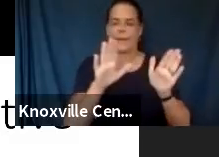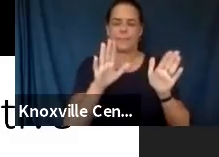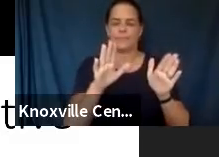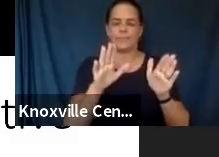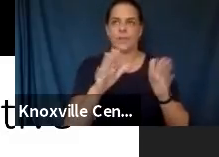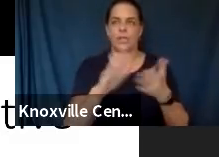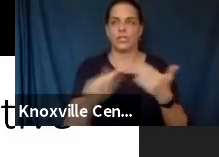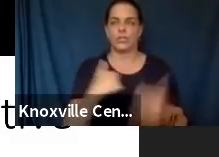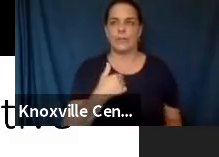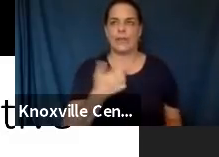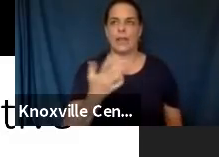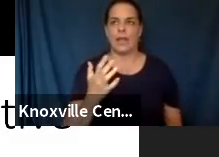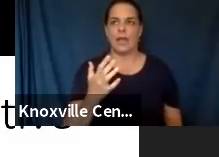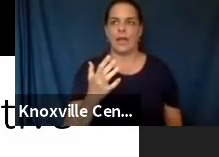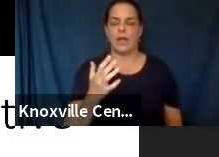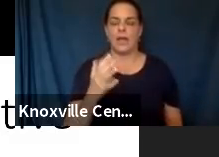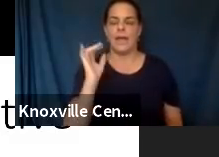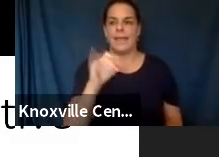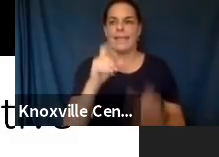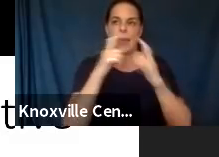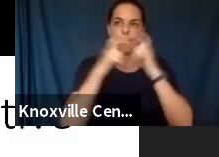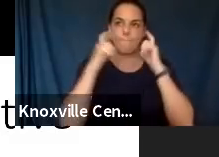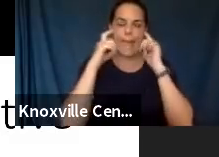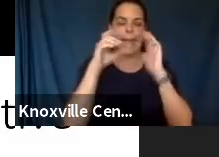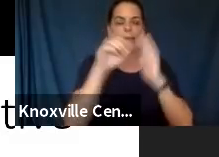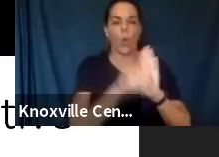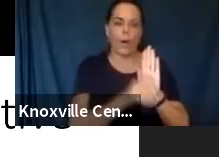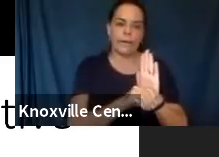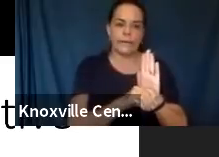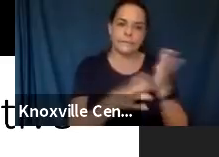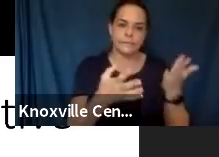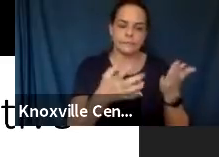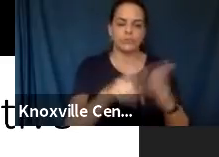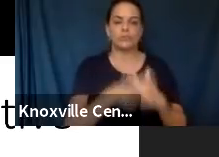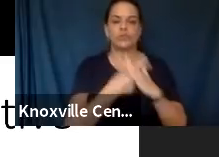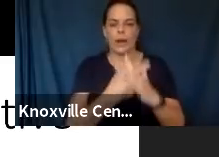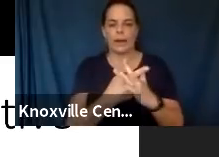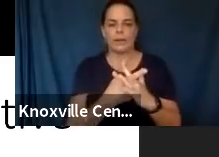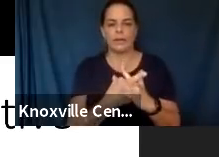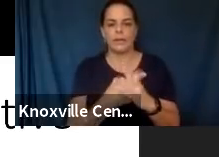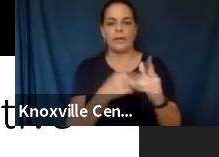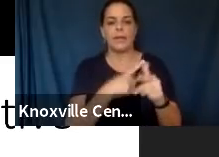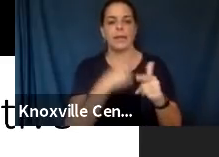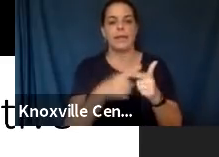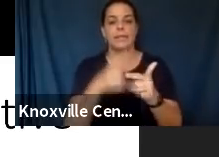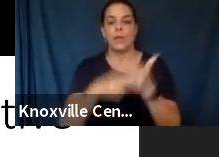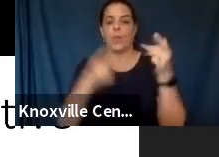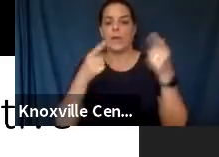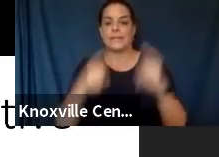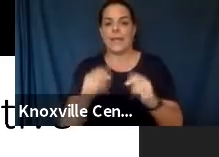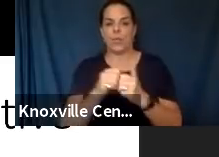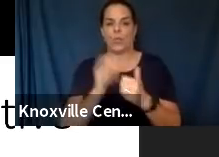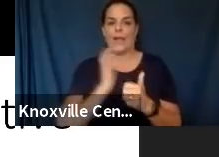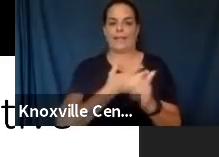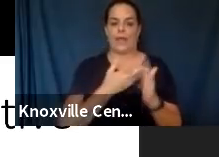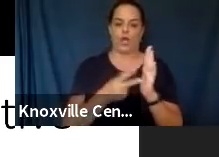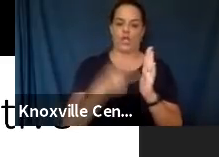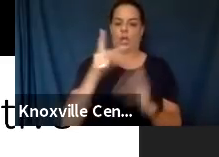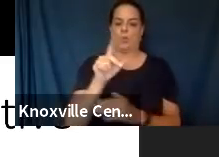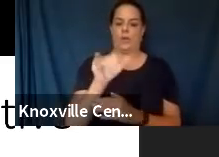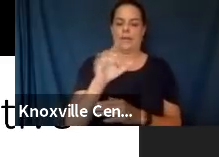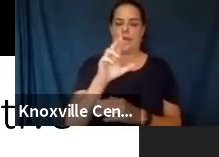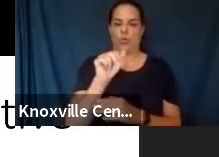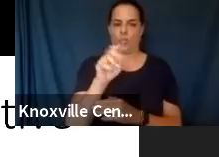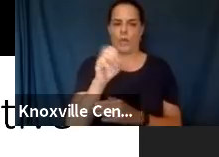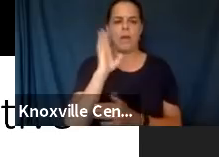mask ordinance resolution started, and then what is happening to our doubling day rate. And I'll